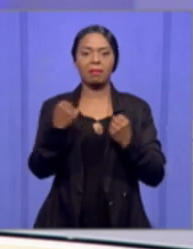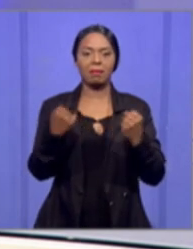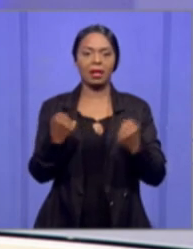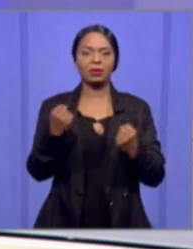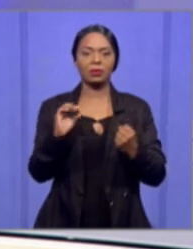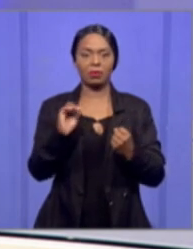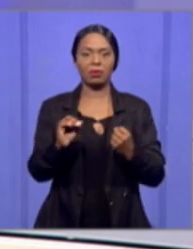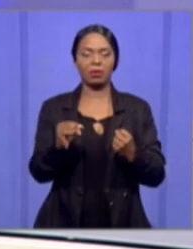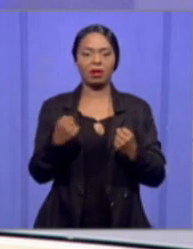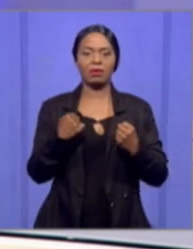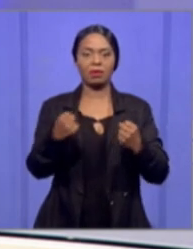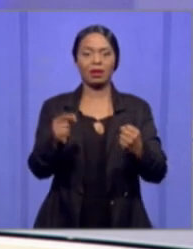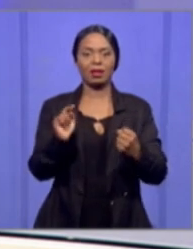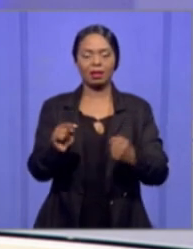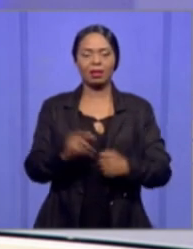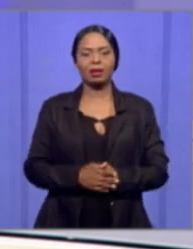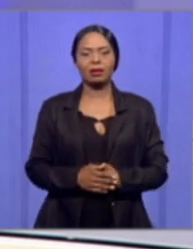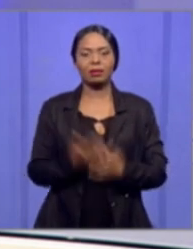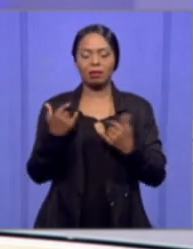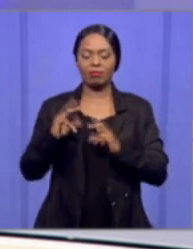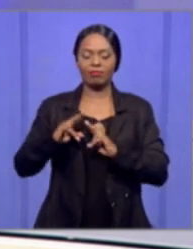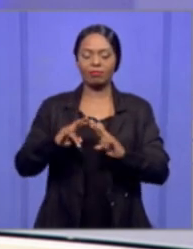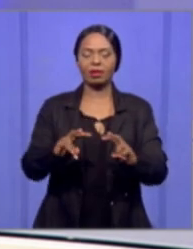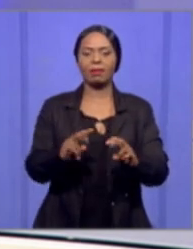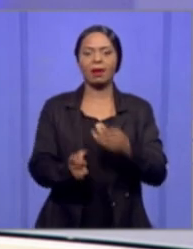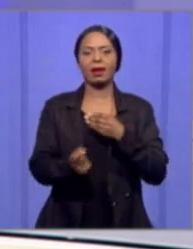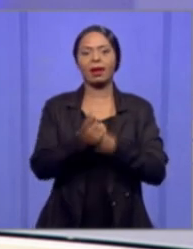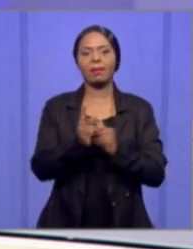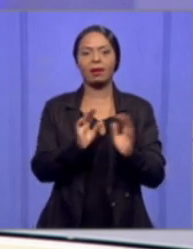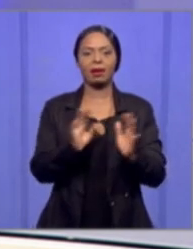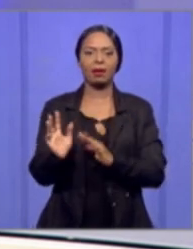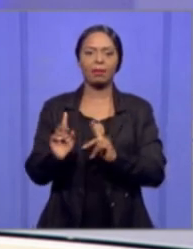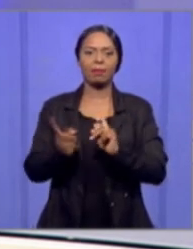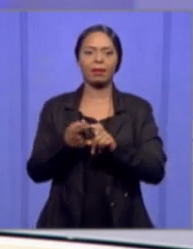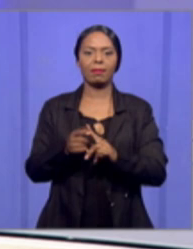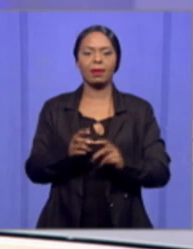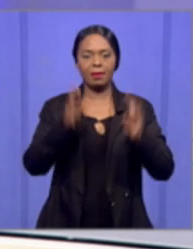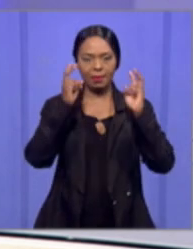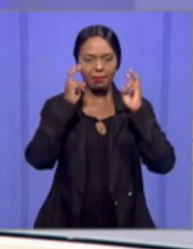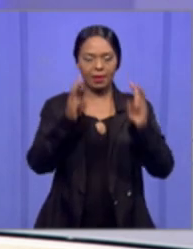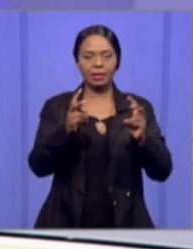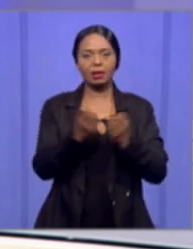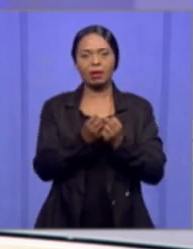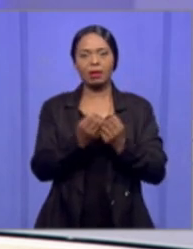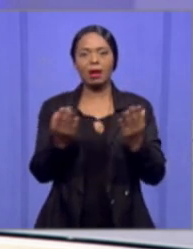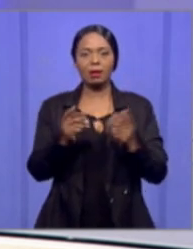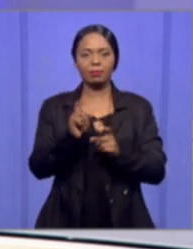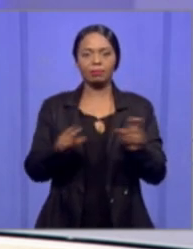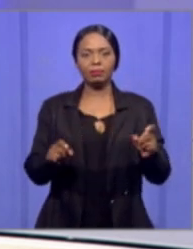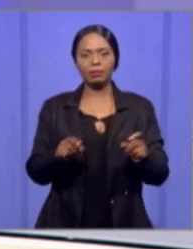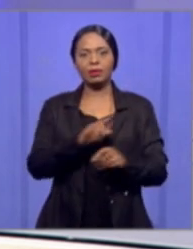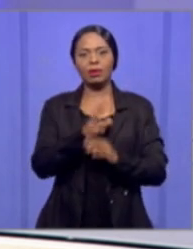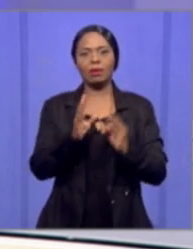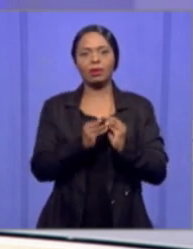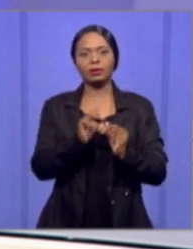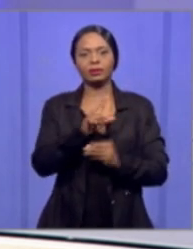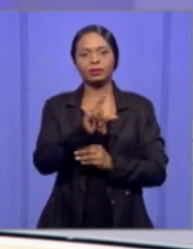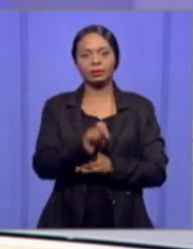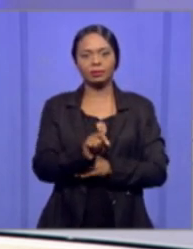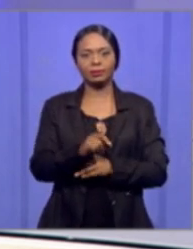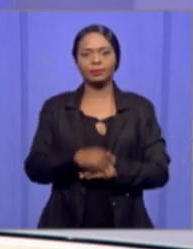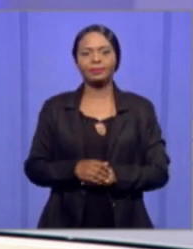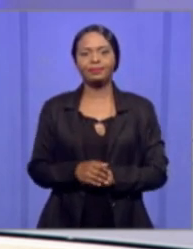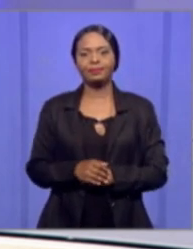re go tsweletswe ka dipatlisiso tsa sebako sa kotsi eo. Bese ne e pegile batho ba le 17 mme go tlhokafetse ba